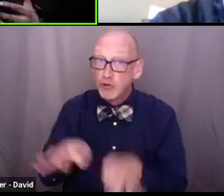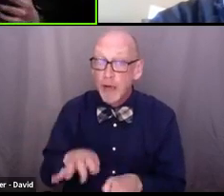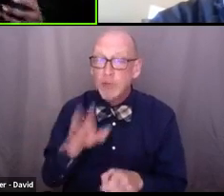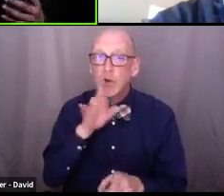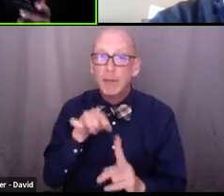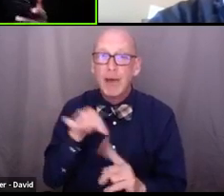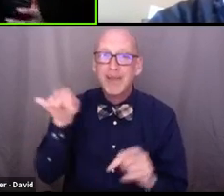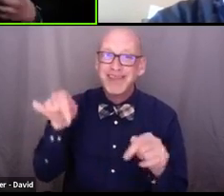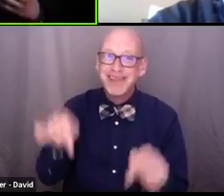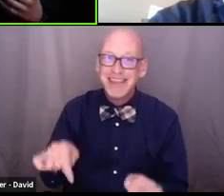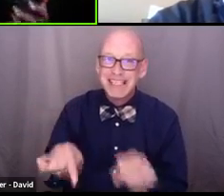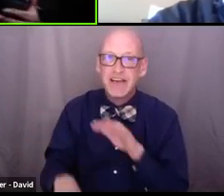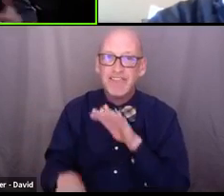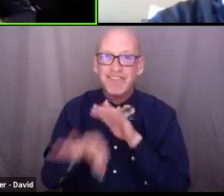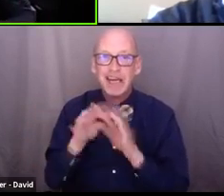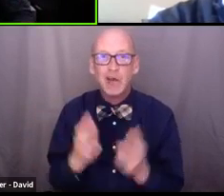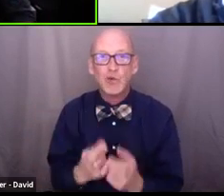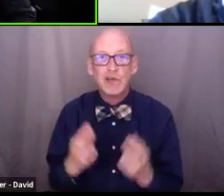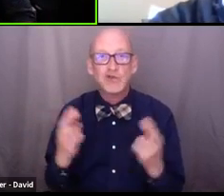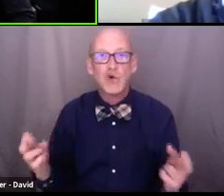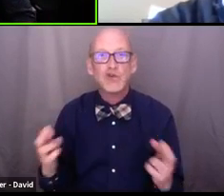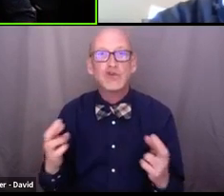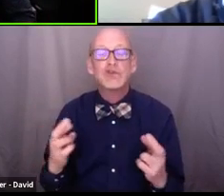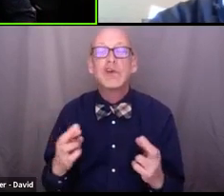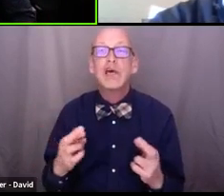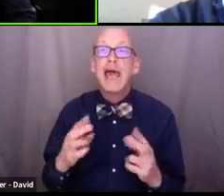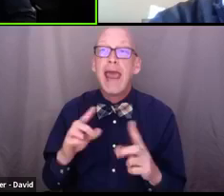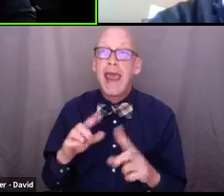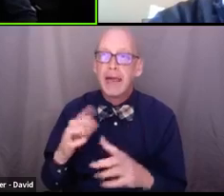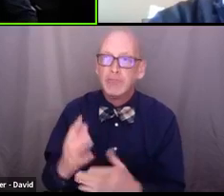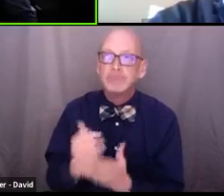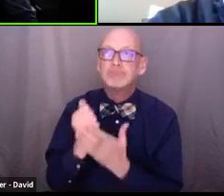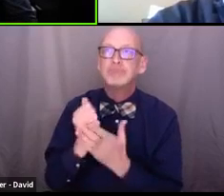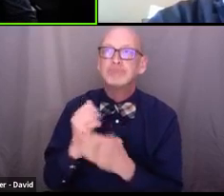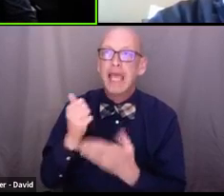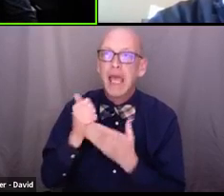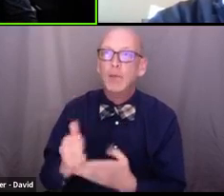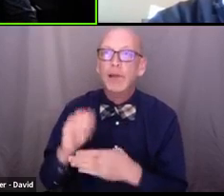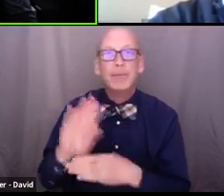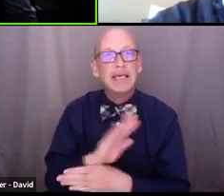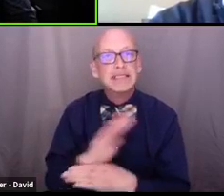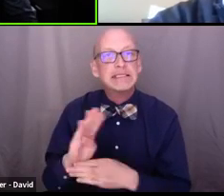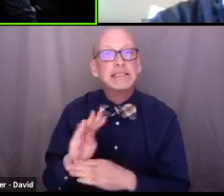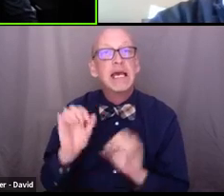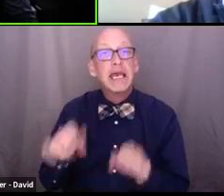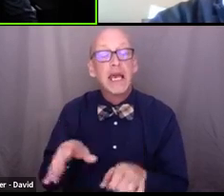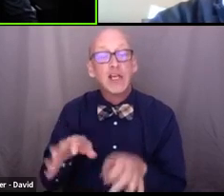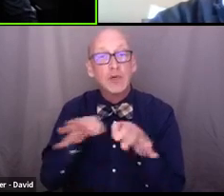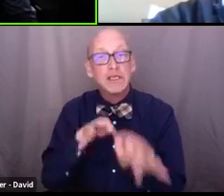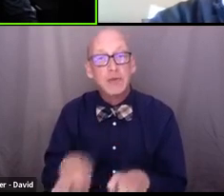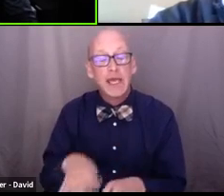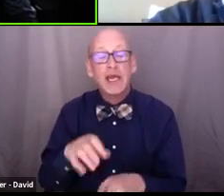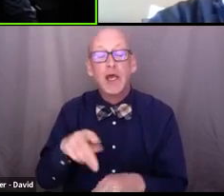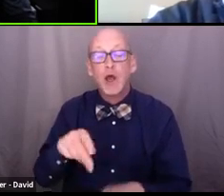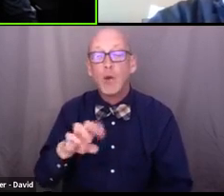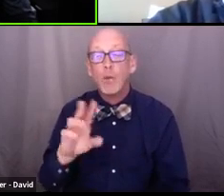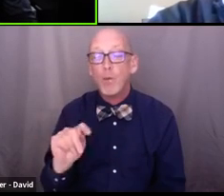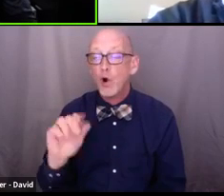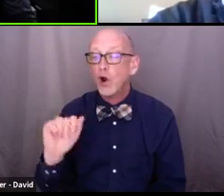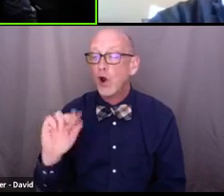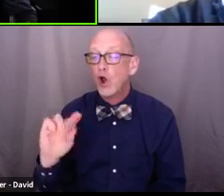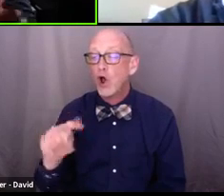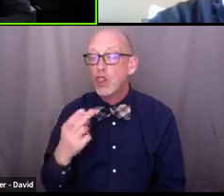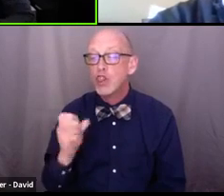of, finding resources to be able to capitalize businesses, can you describe the Port Authority's role in